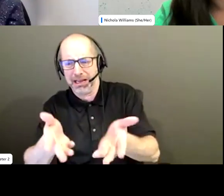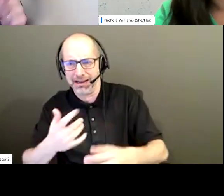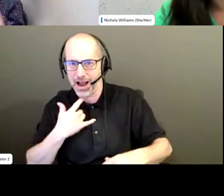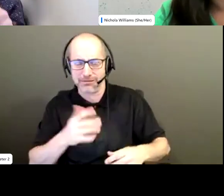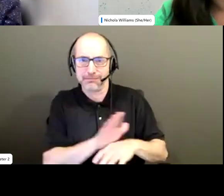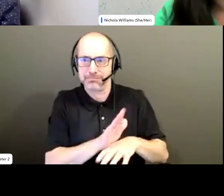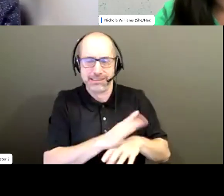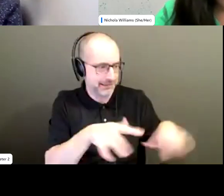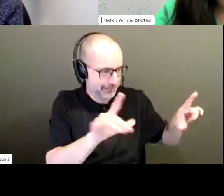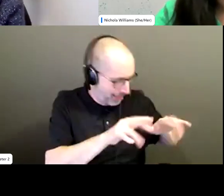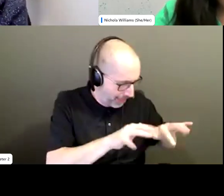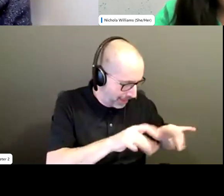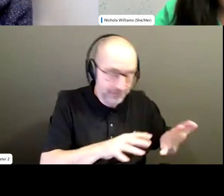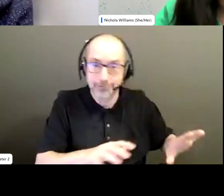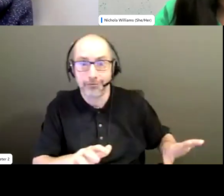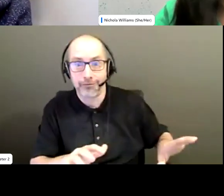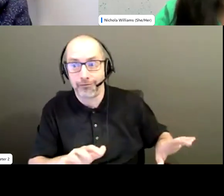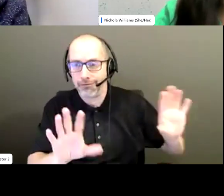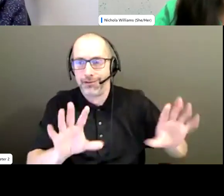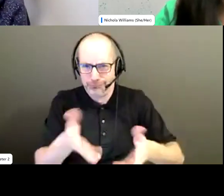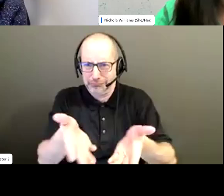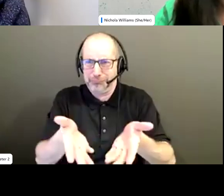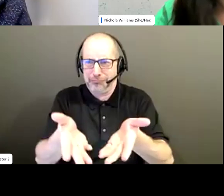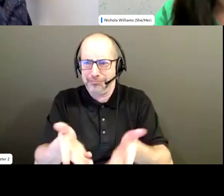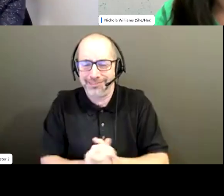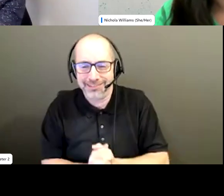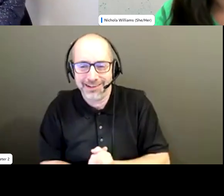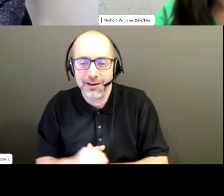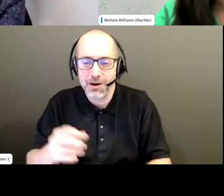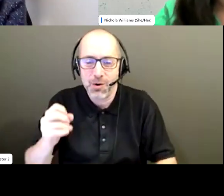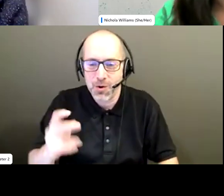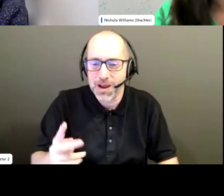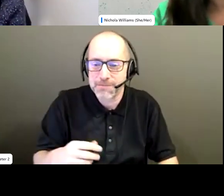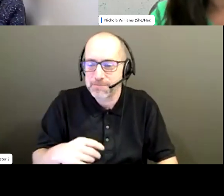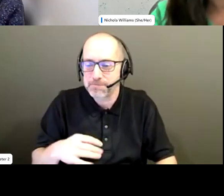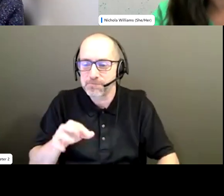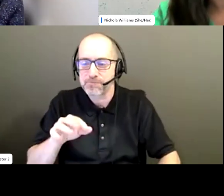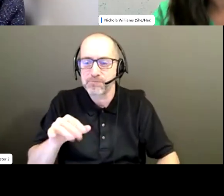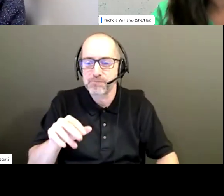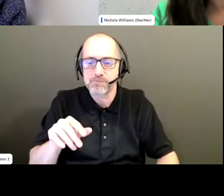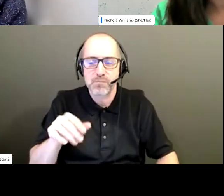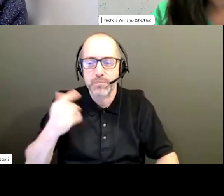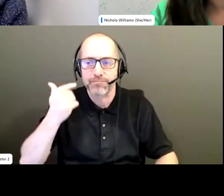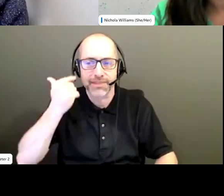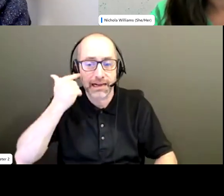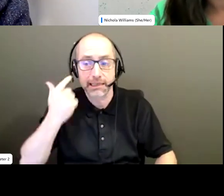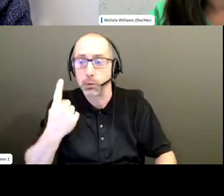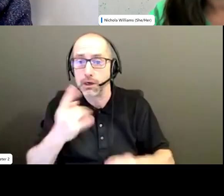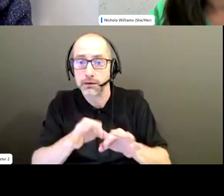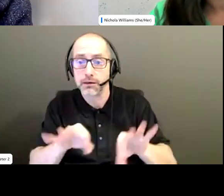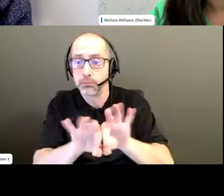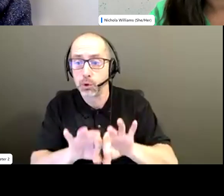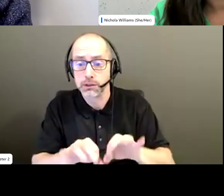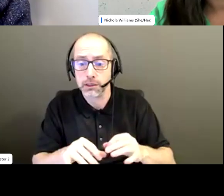so you go first and then I'll add on. Sorry. For sure. I think one of the important, like one of the most important aspects is